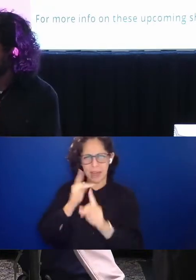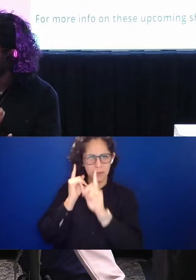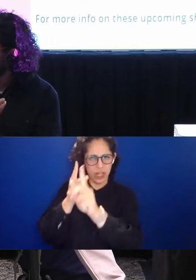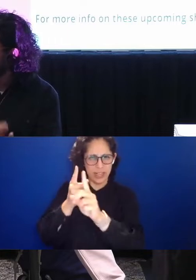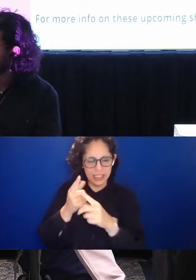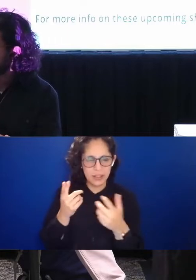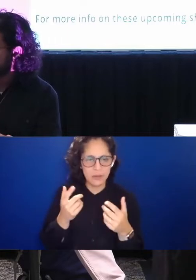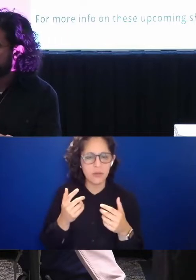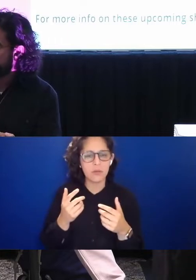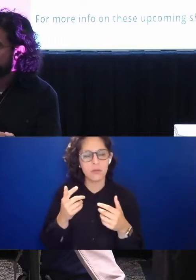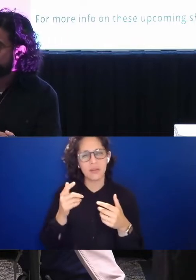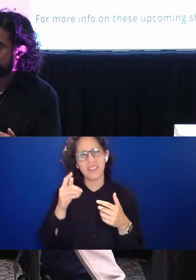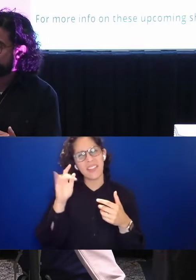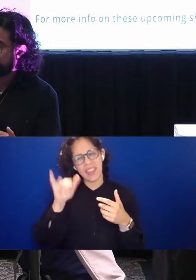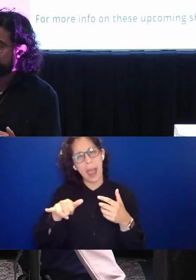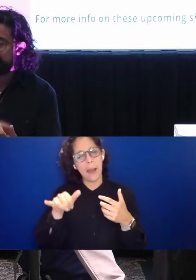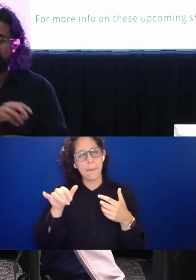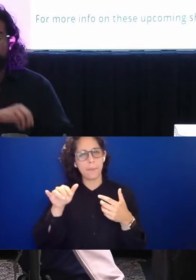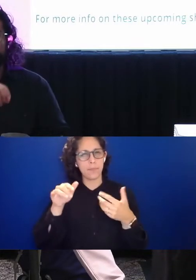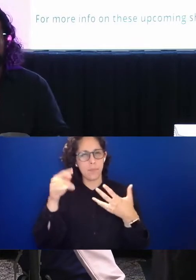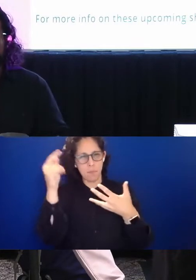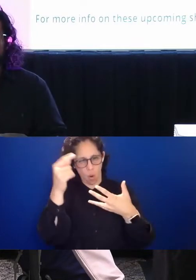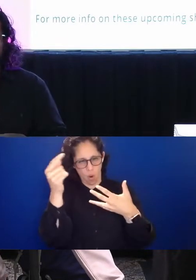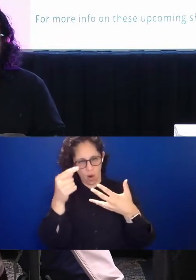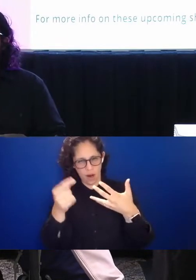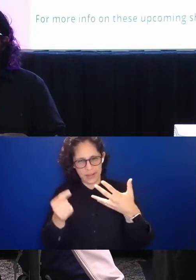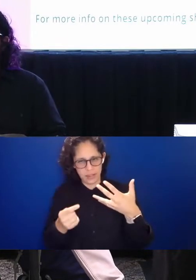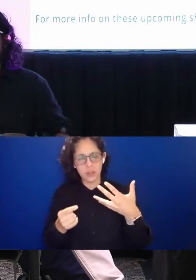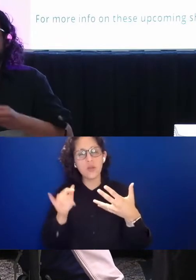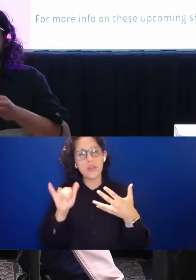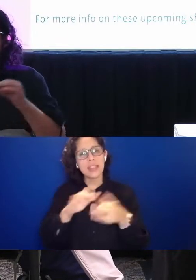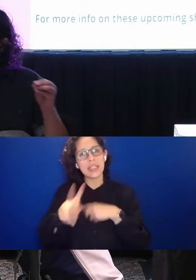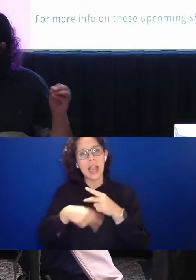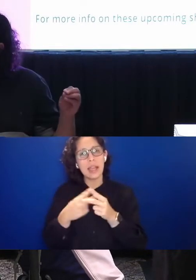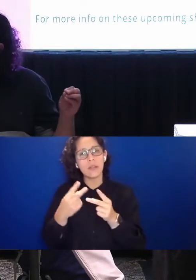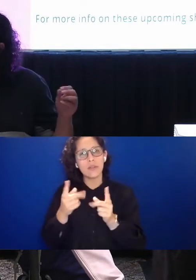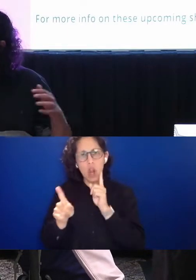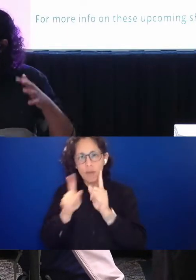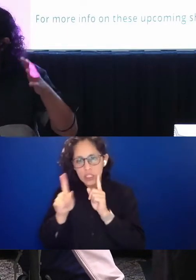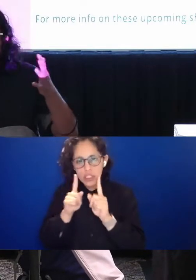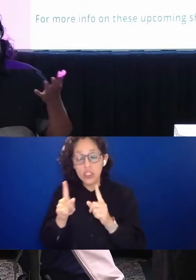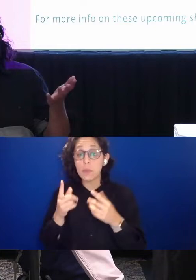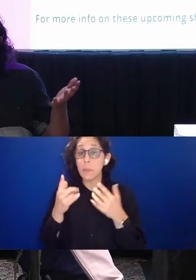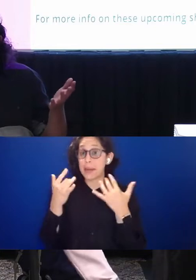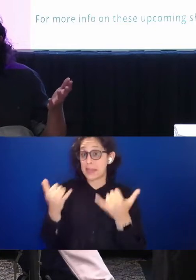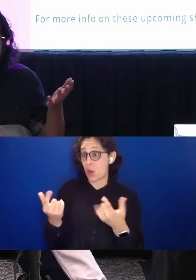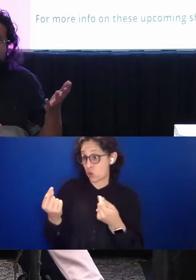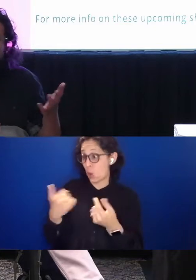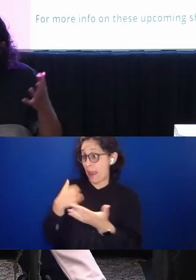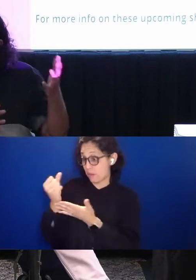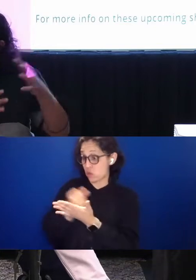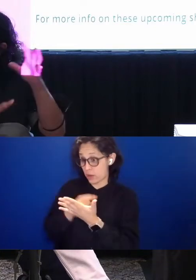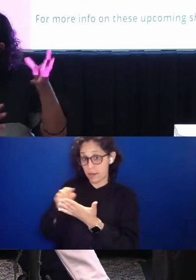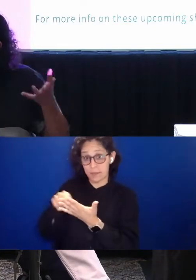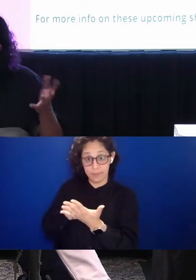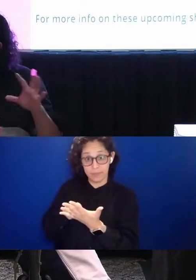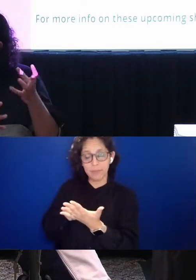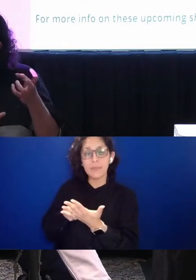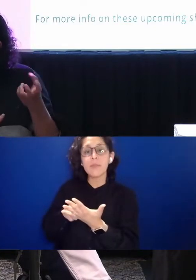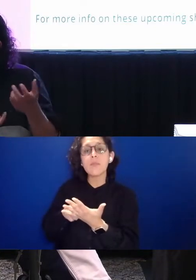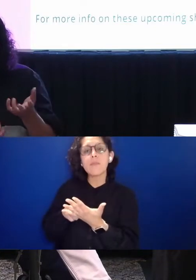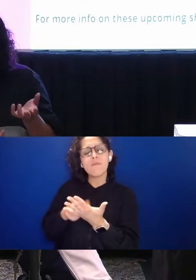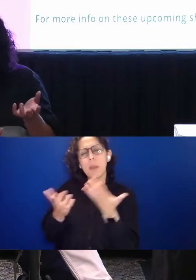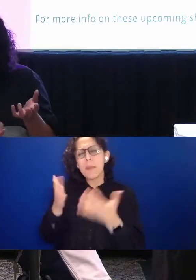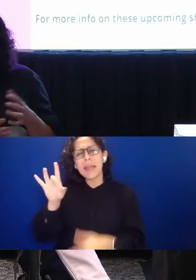look at you like that. Those are so many of the conversations. And what that's filtered through is now I have a script that's, I don't know,